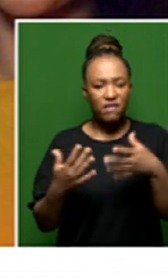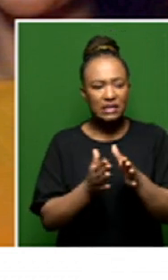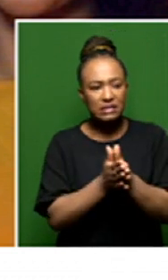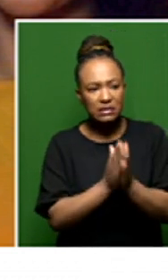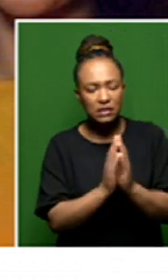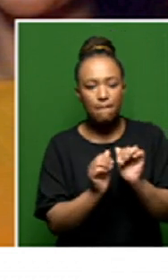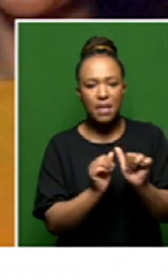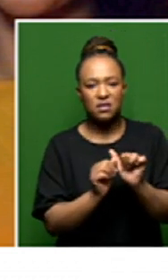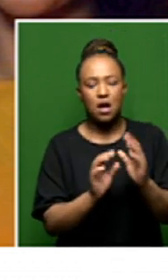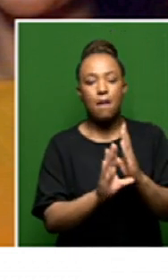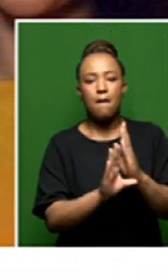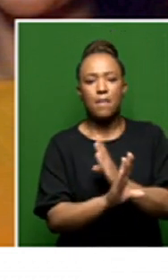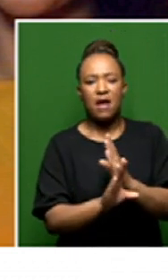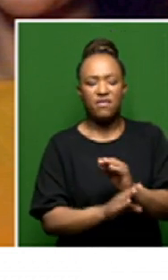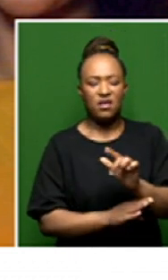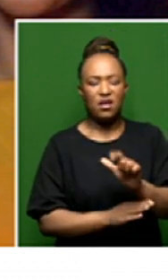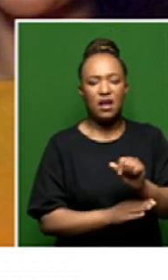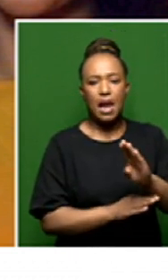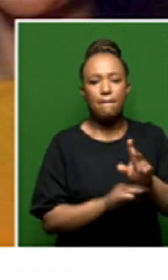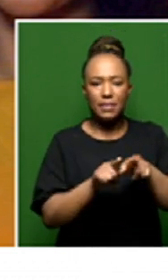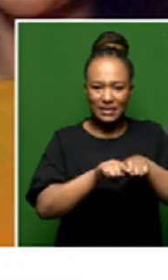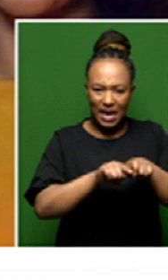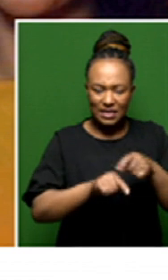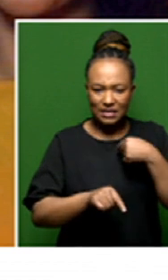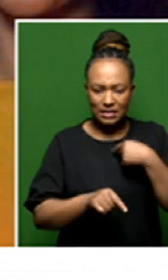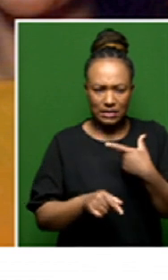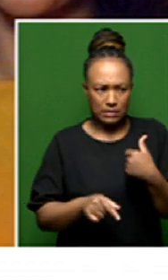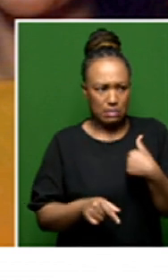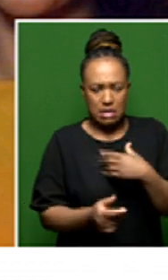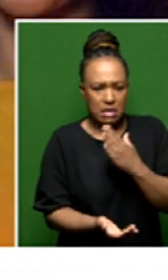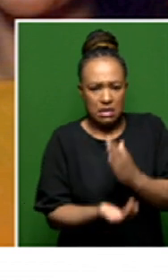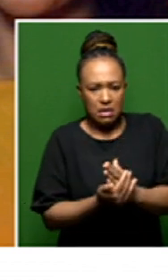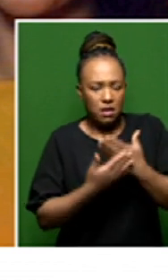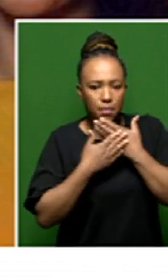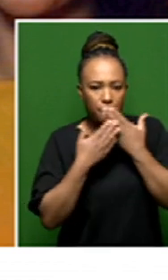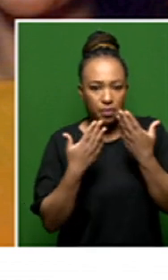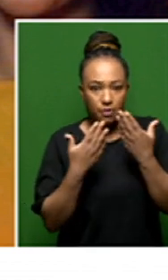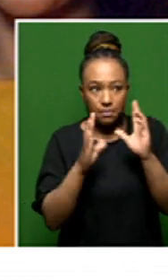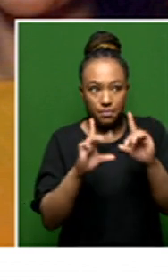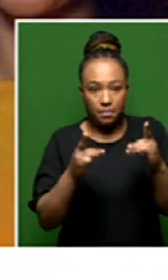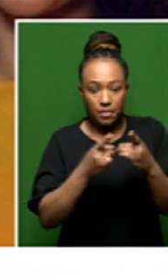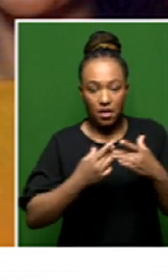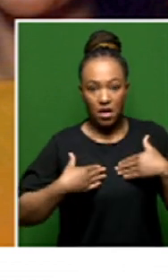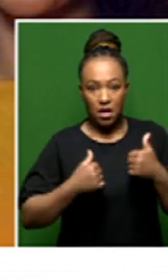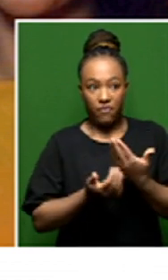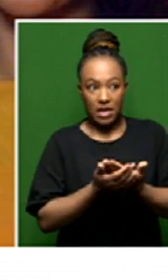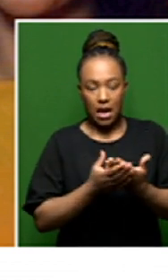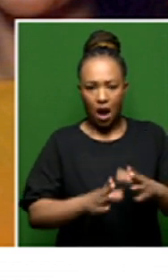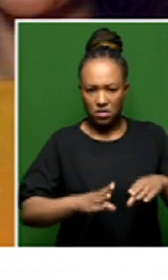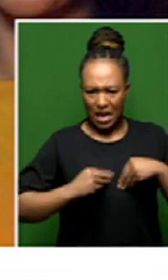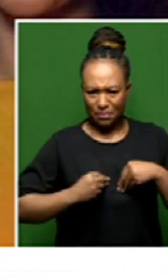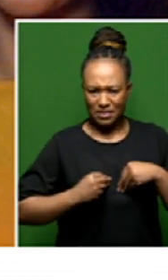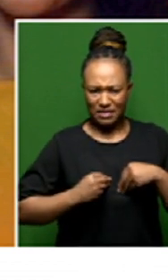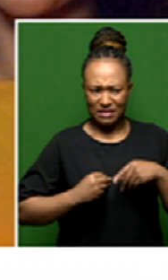another private lab in to test me. And I'm unsure whether the Department of Health will accept those